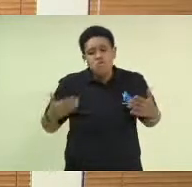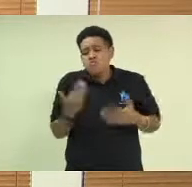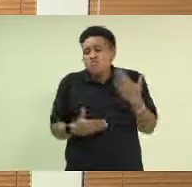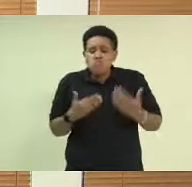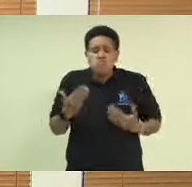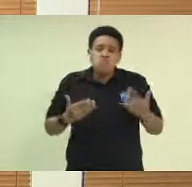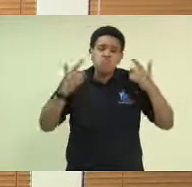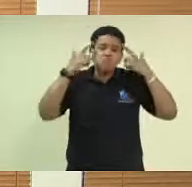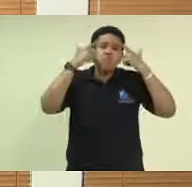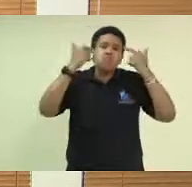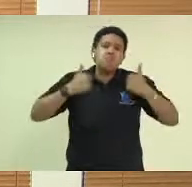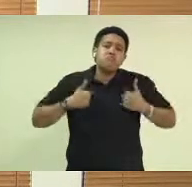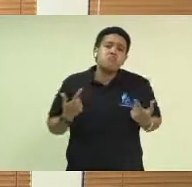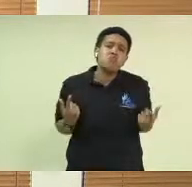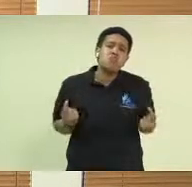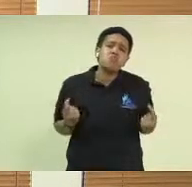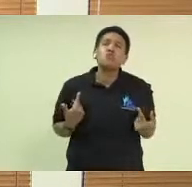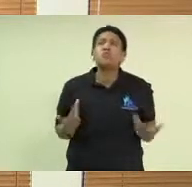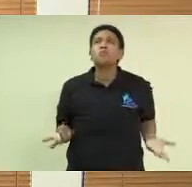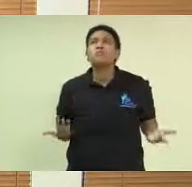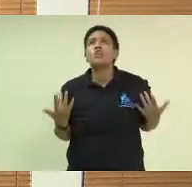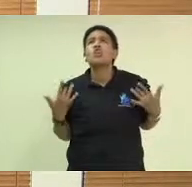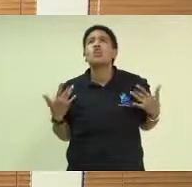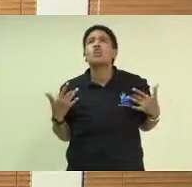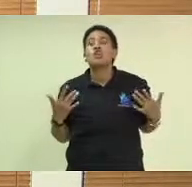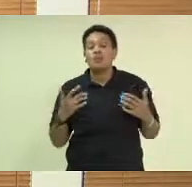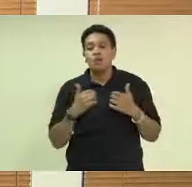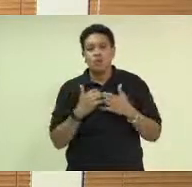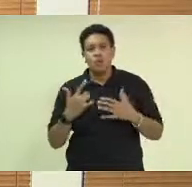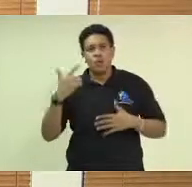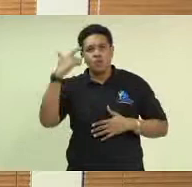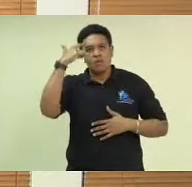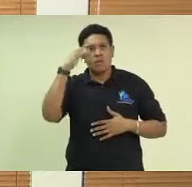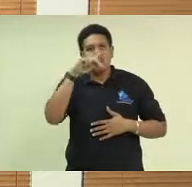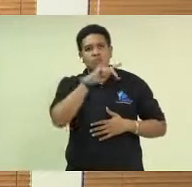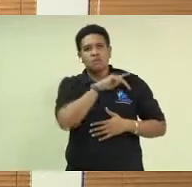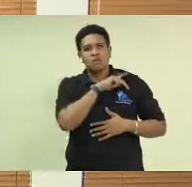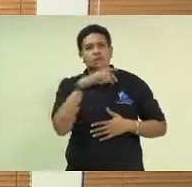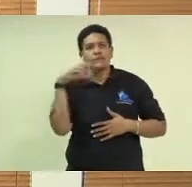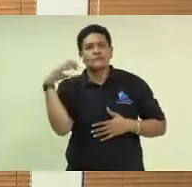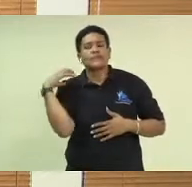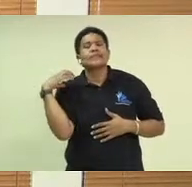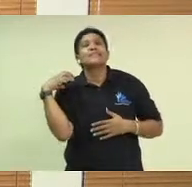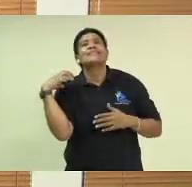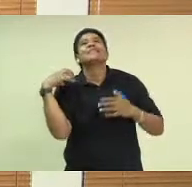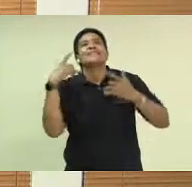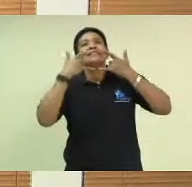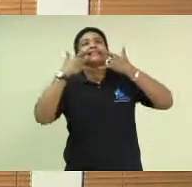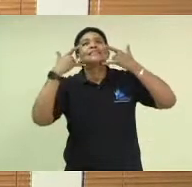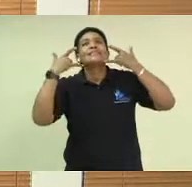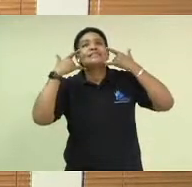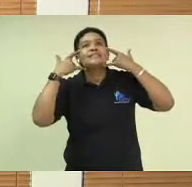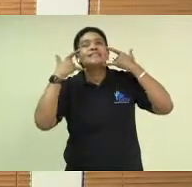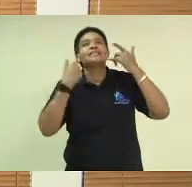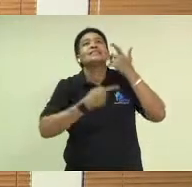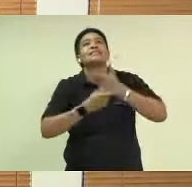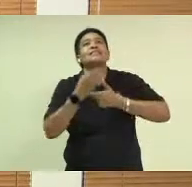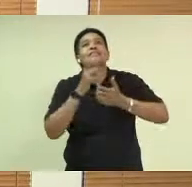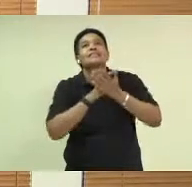all things without the personal responsibility of mask wearing, sanitizing, and social